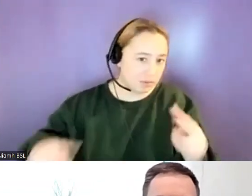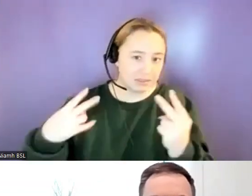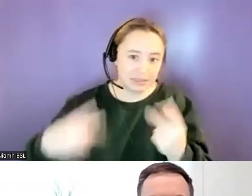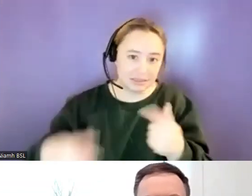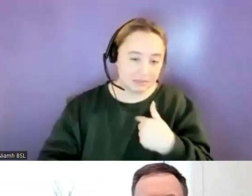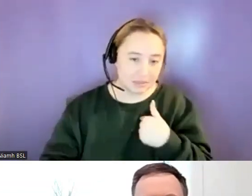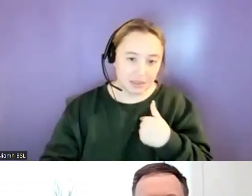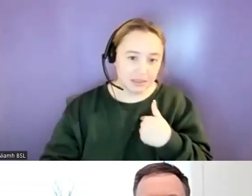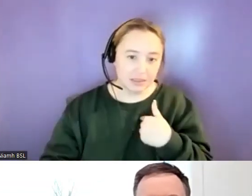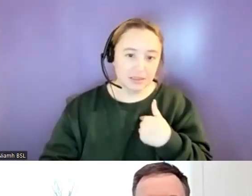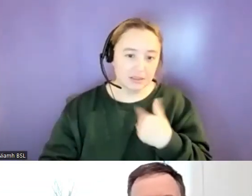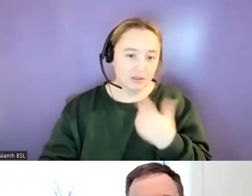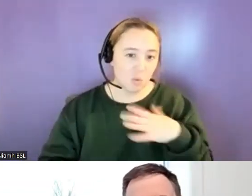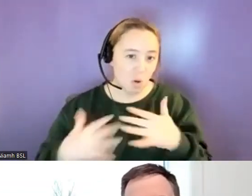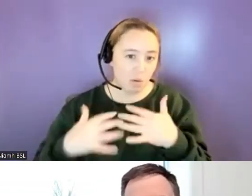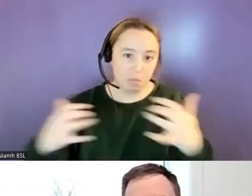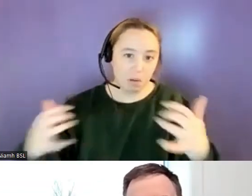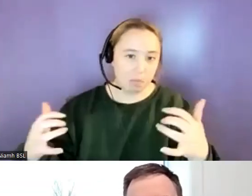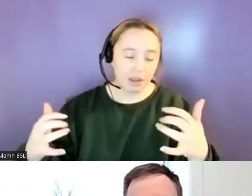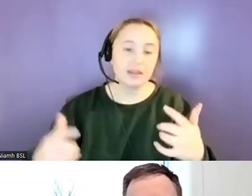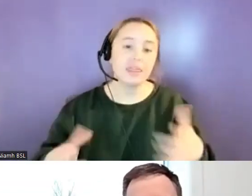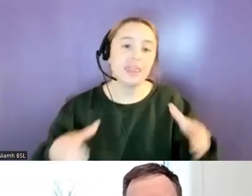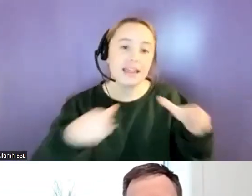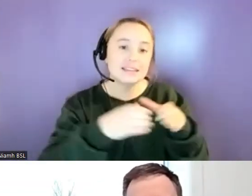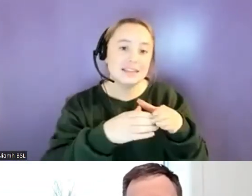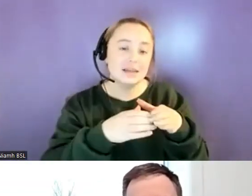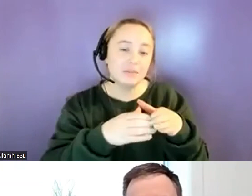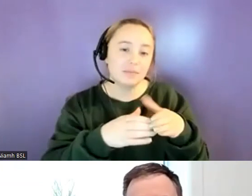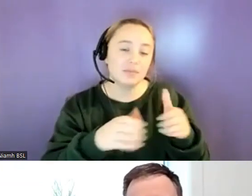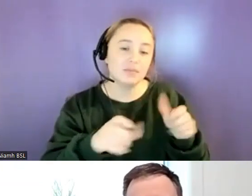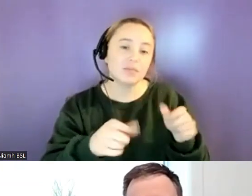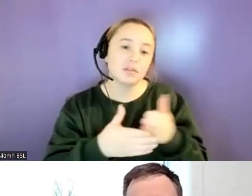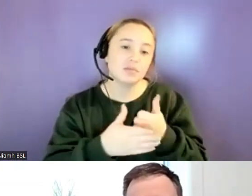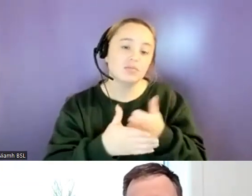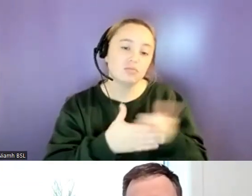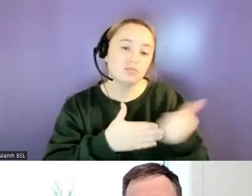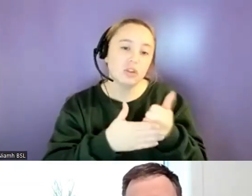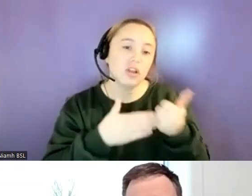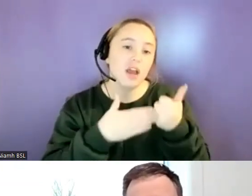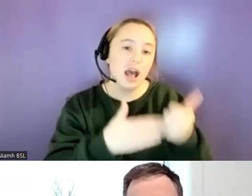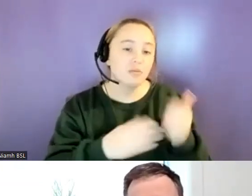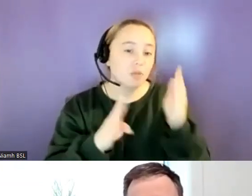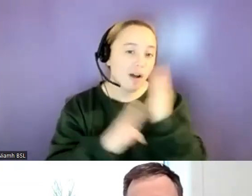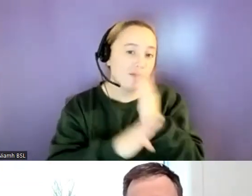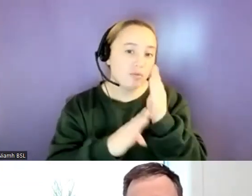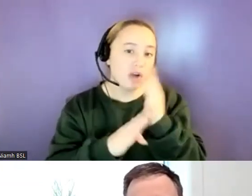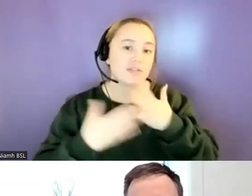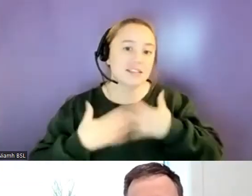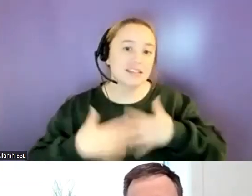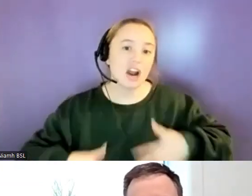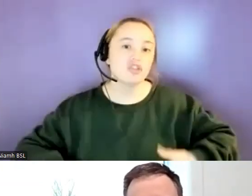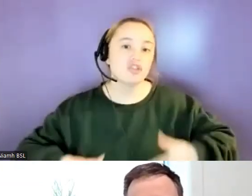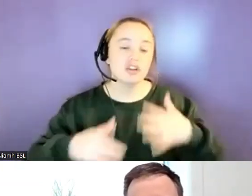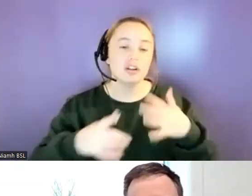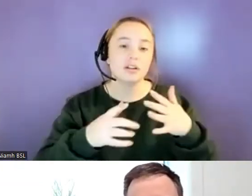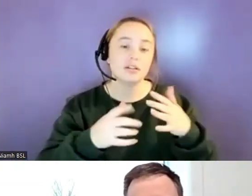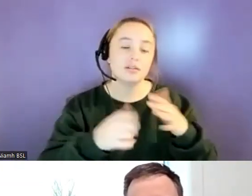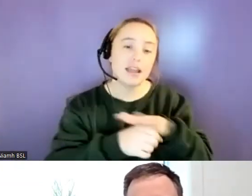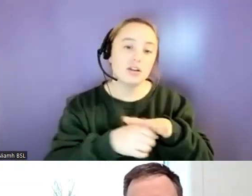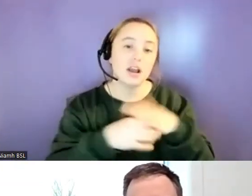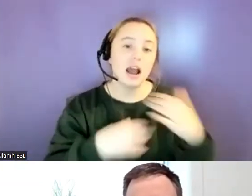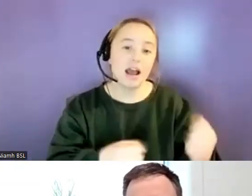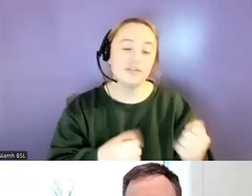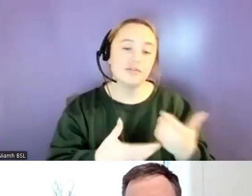to be in kind of public view. And our team are always really accommodating of that. So we do have a private search area for anything that might